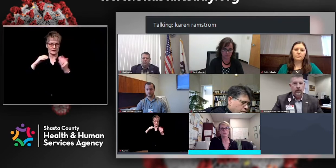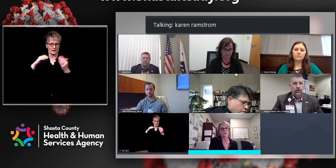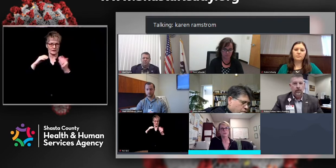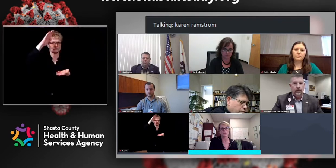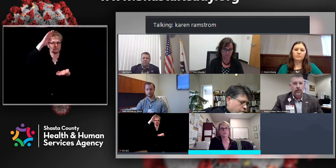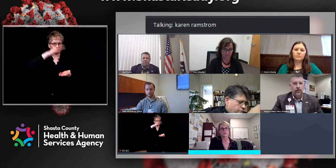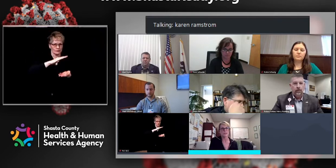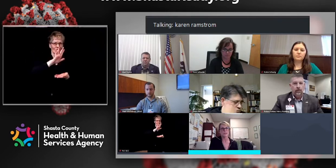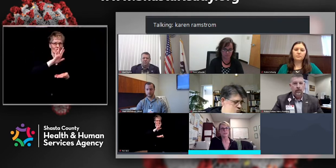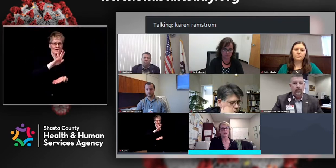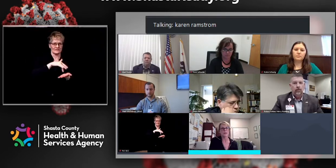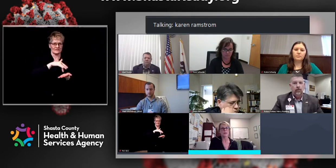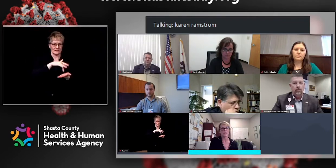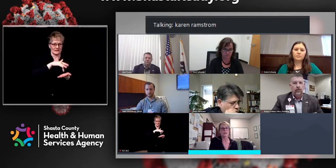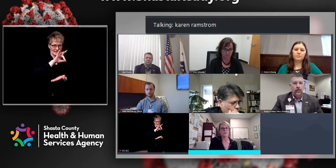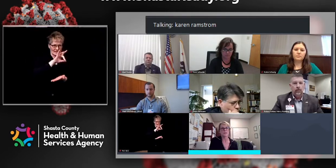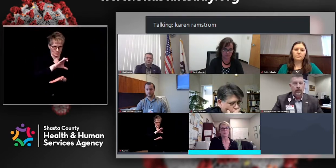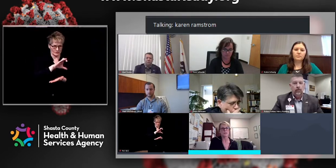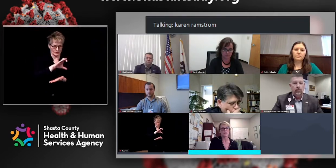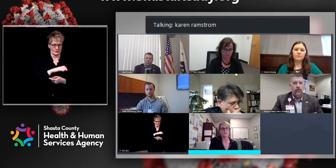And so we're trying to get a handle on that.